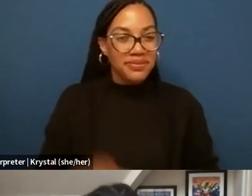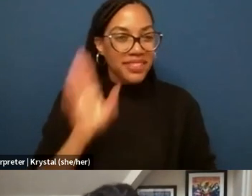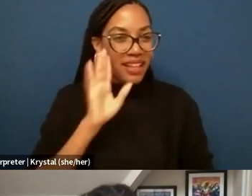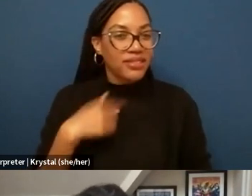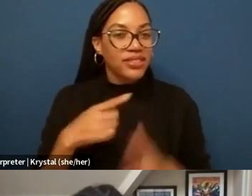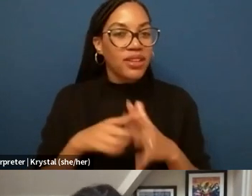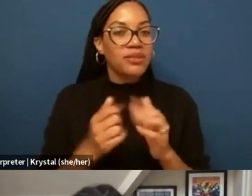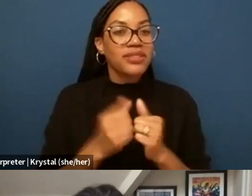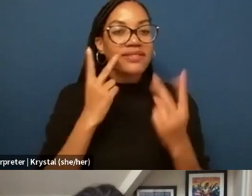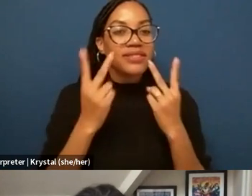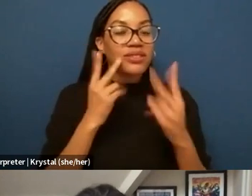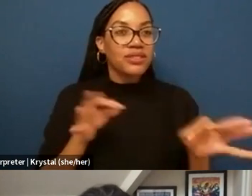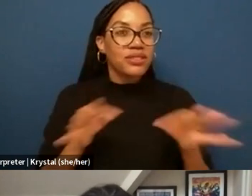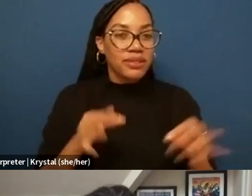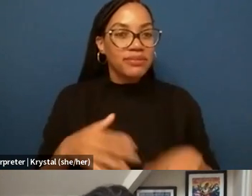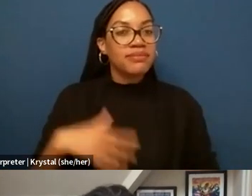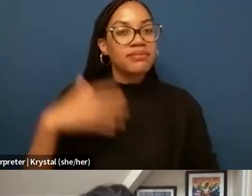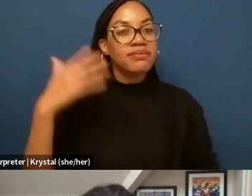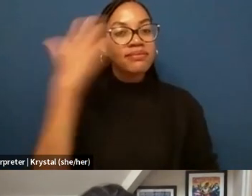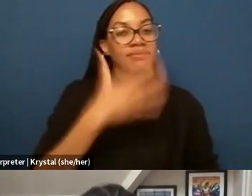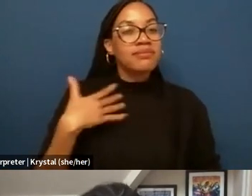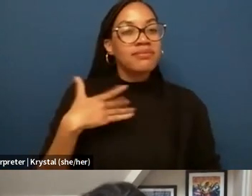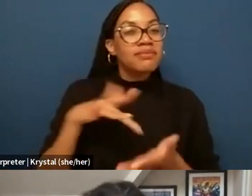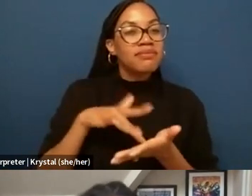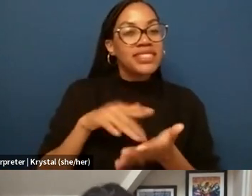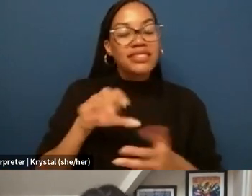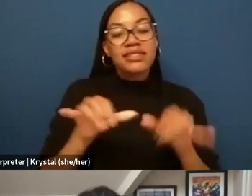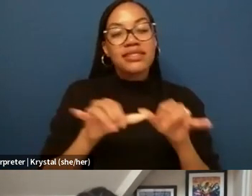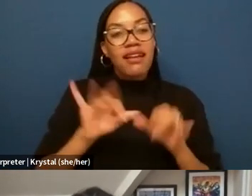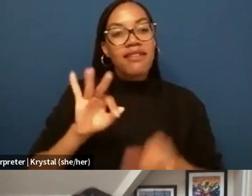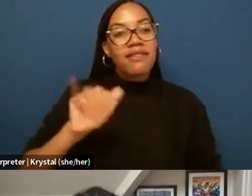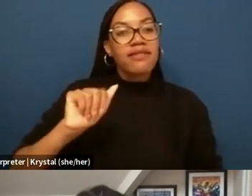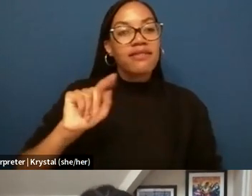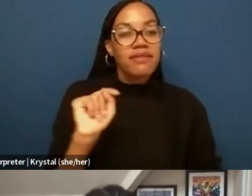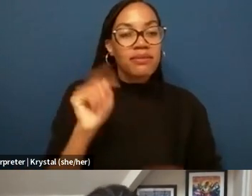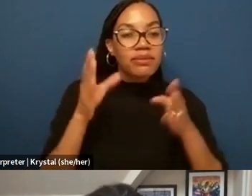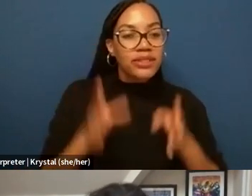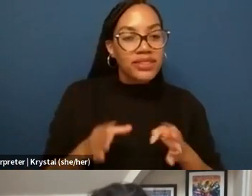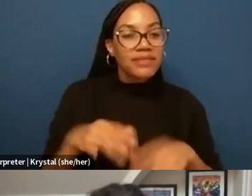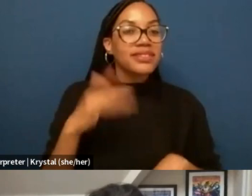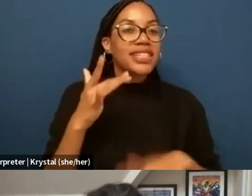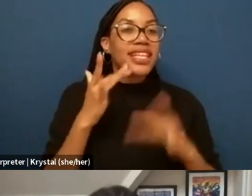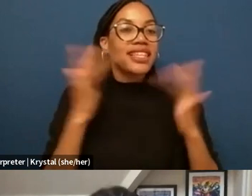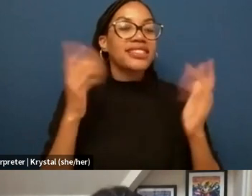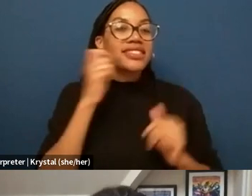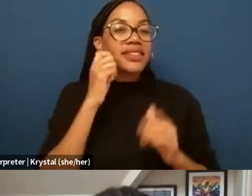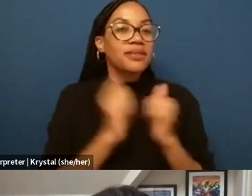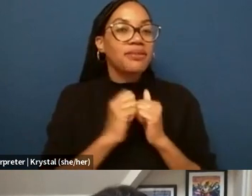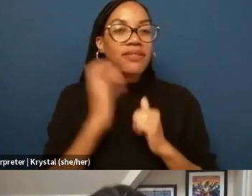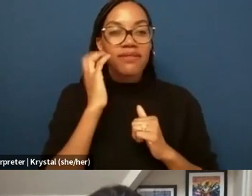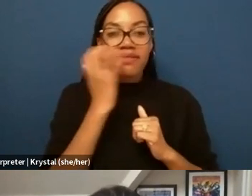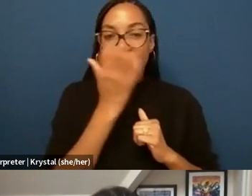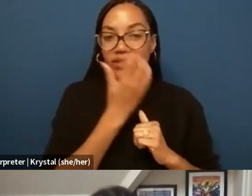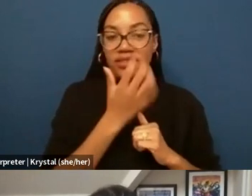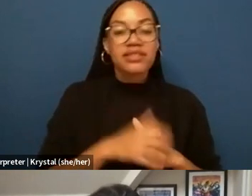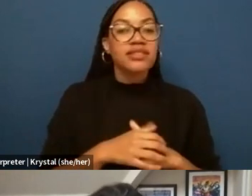description. I'm a mid-sized fat person, light skin with some freckles. I have short wavy brown hair